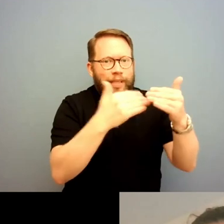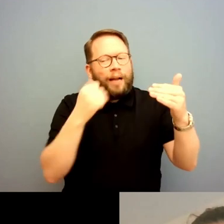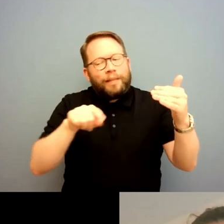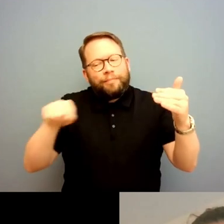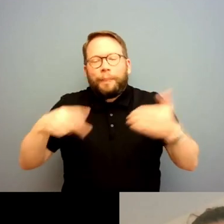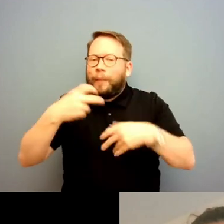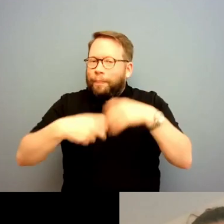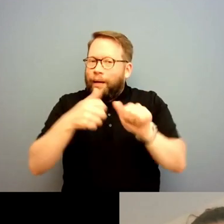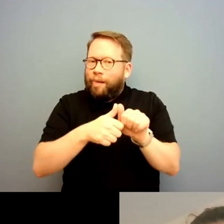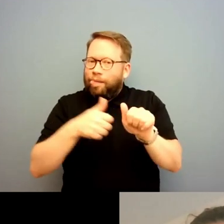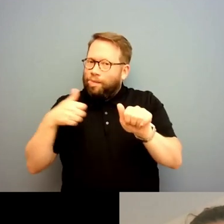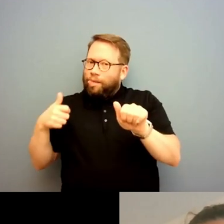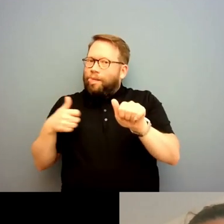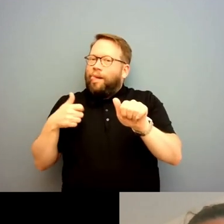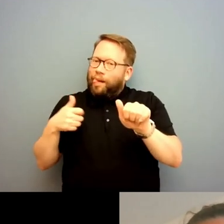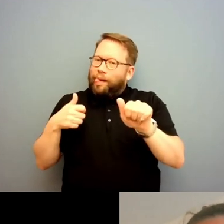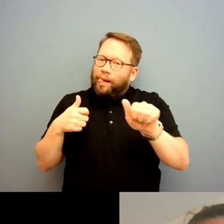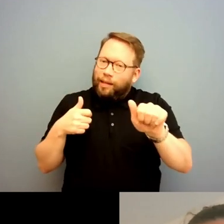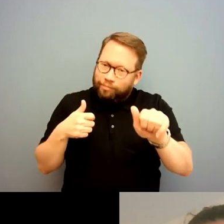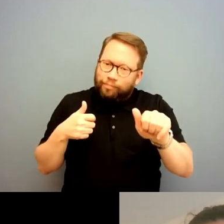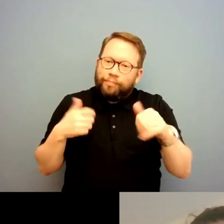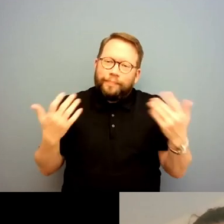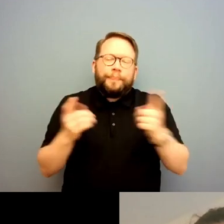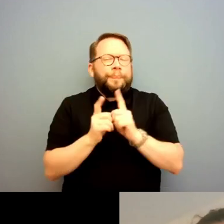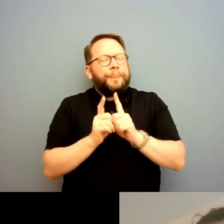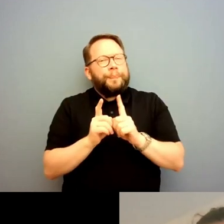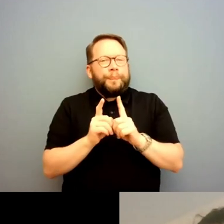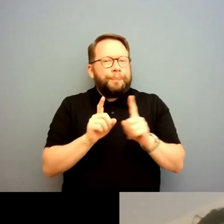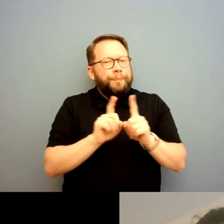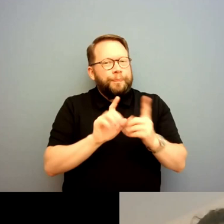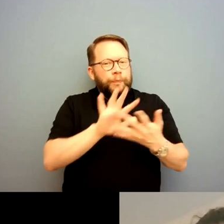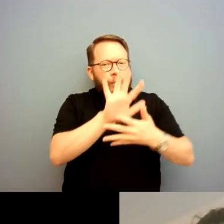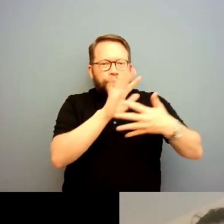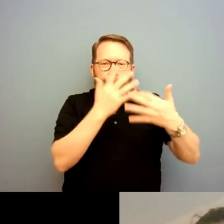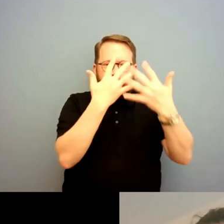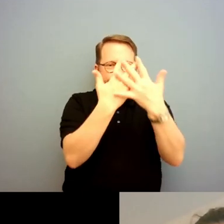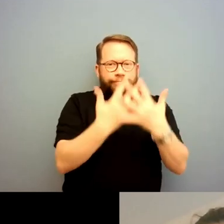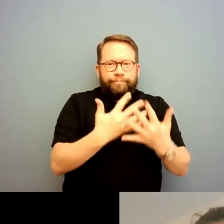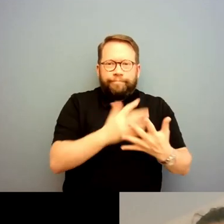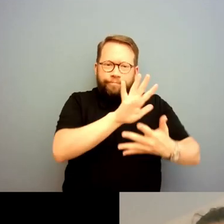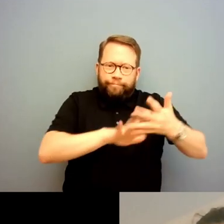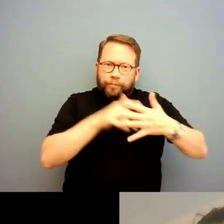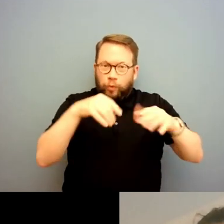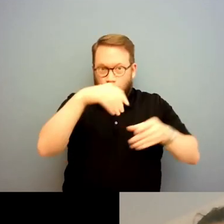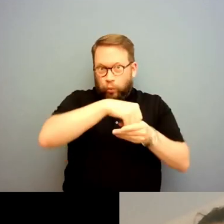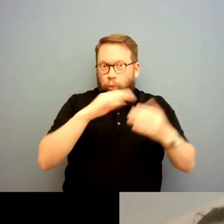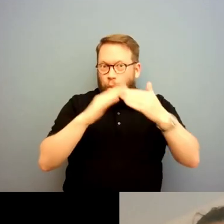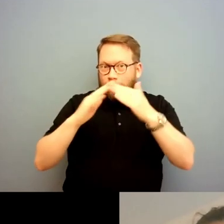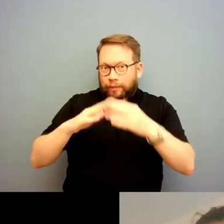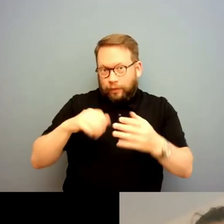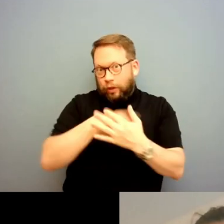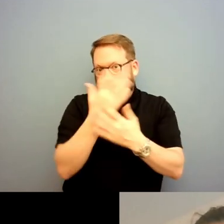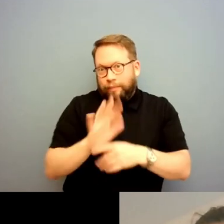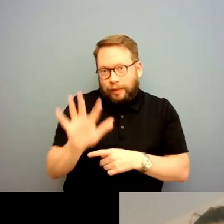and structures and the intentions of the declaration. So thank you so much, Laila. We have to move